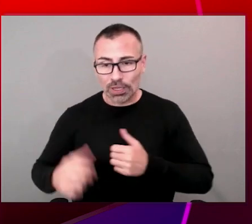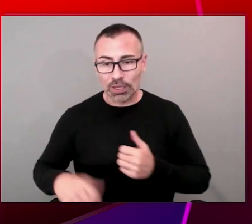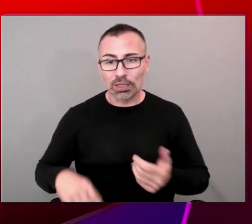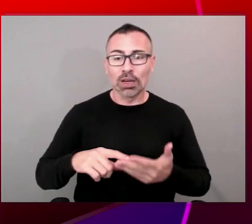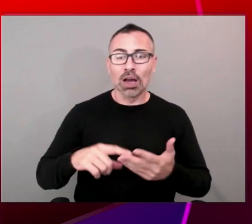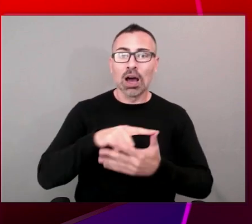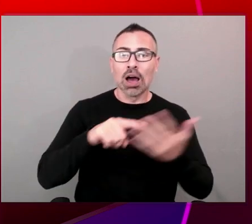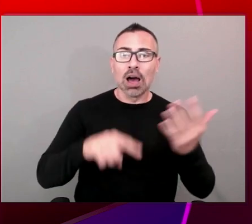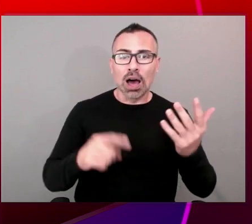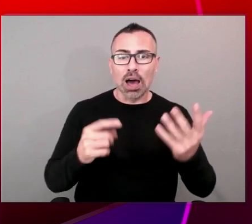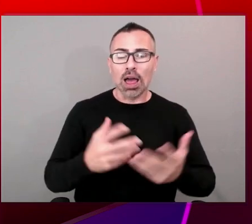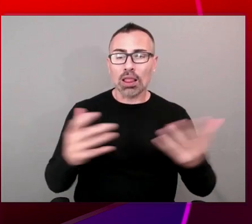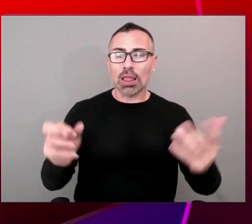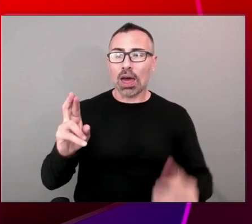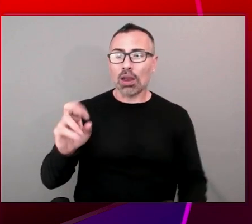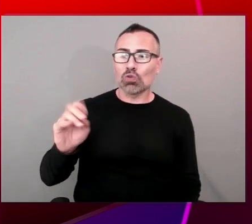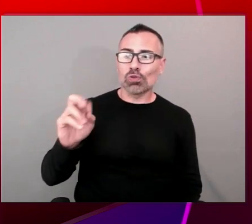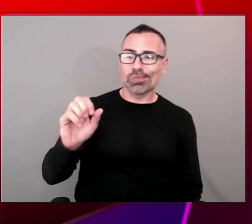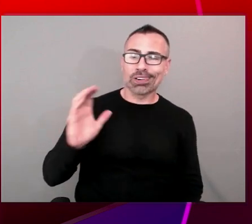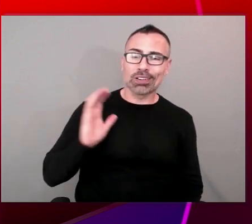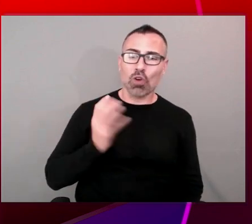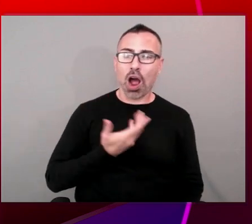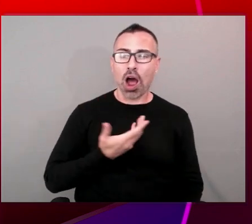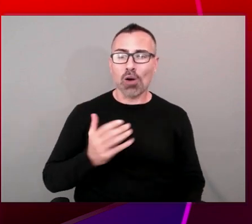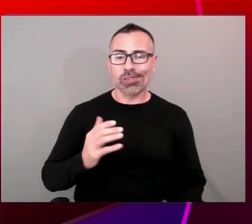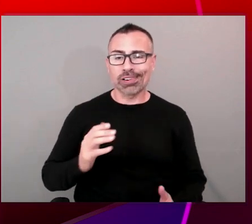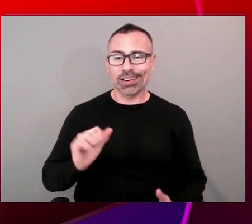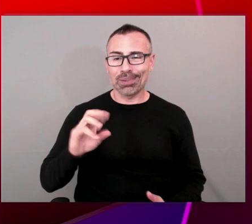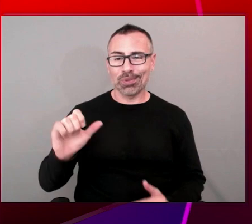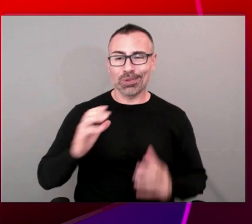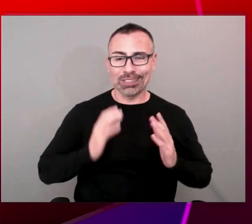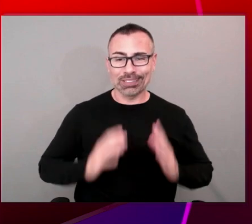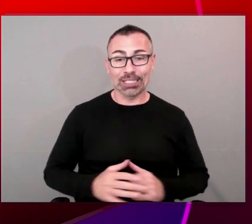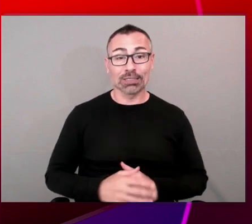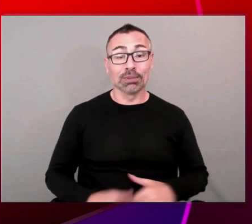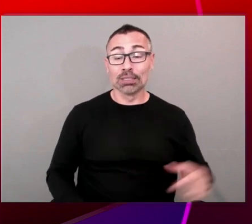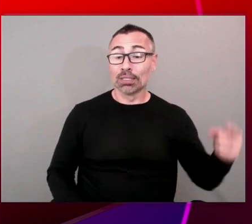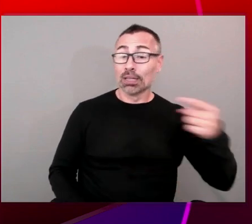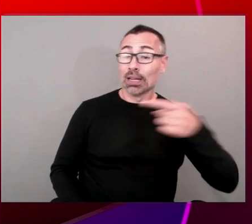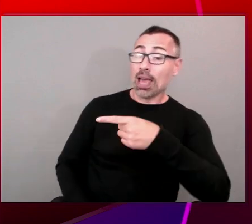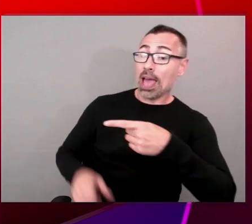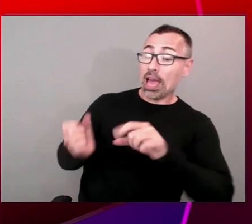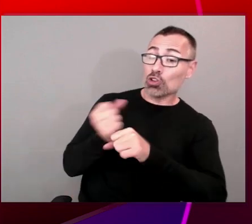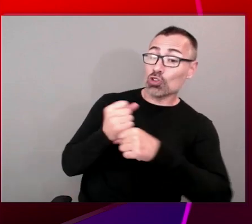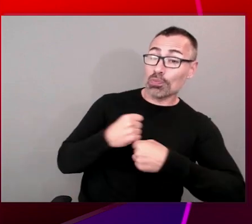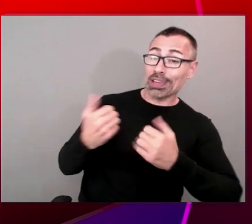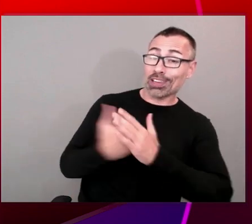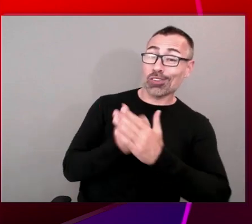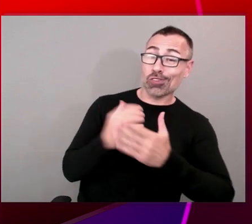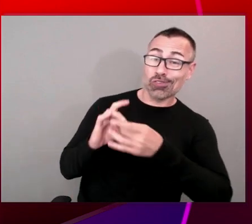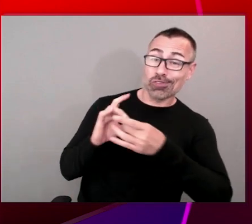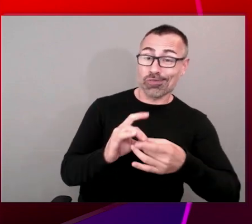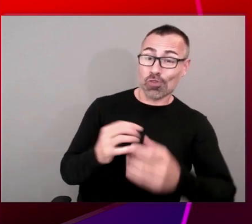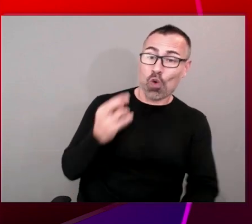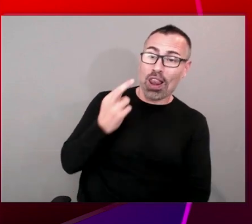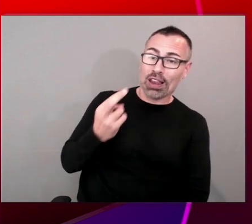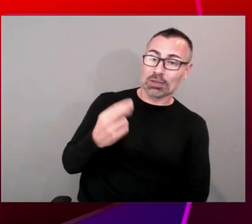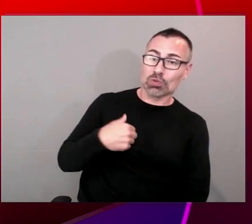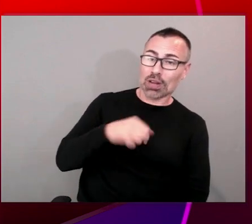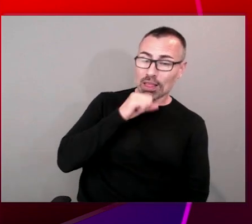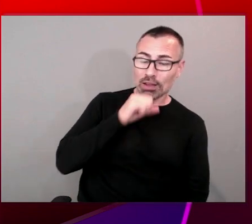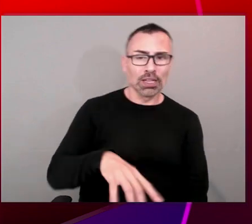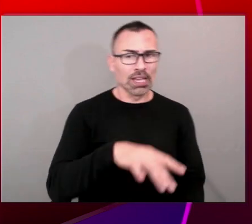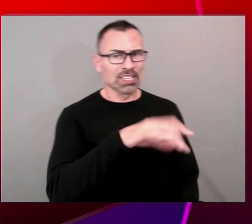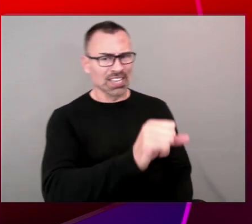for all AWS customers. Yeah. And you're forging relationships all through that. Absolutely. Which I love. There are some folks who I've never